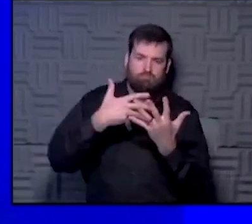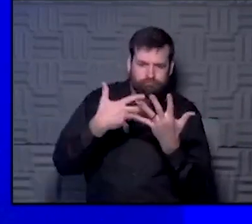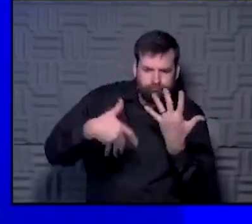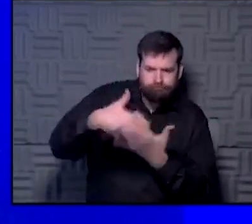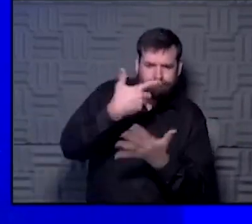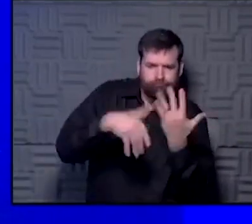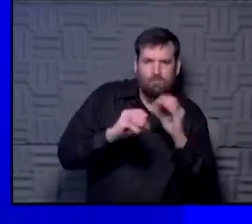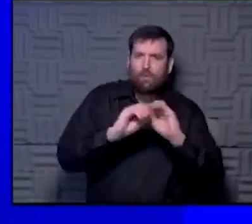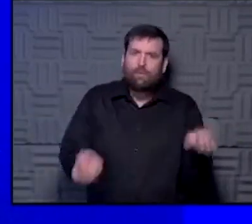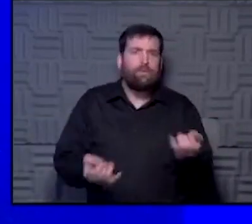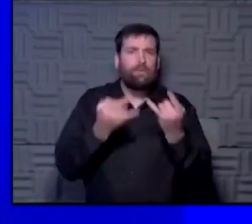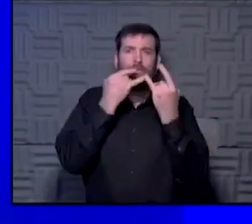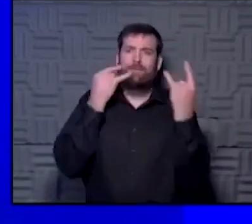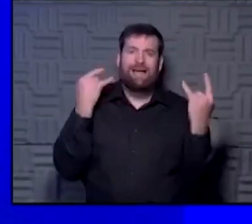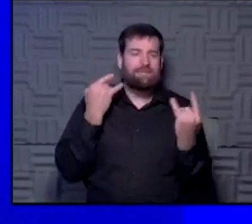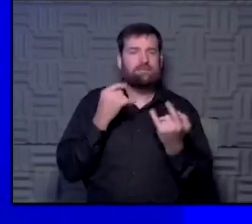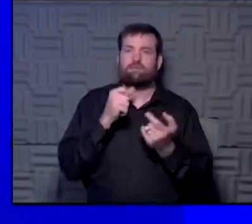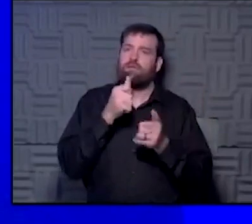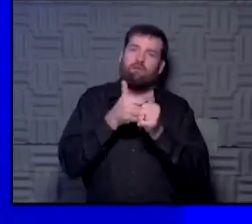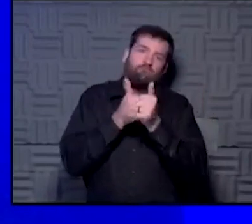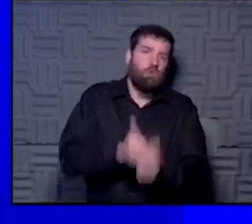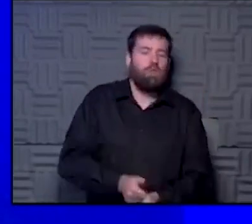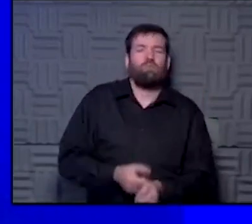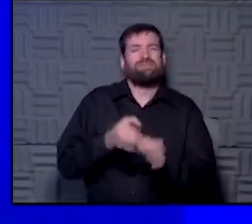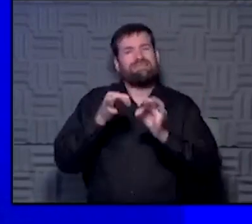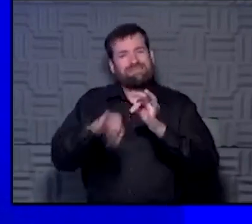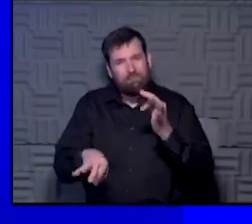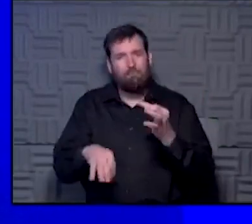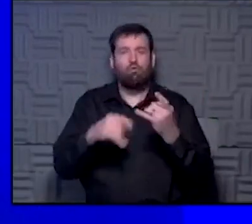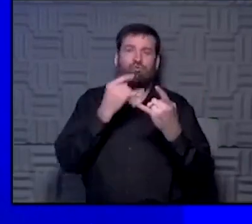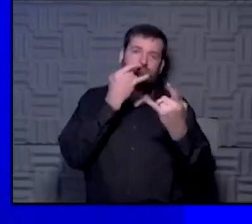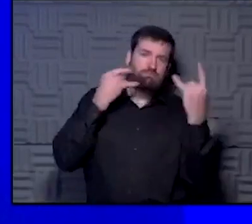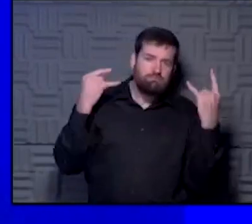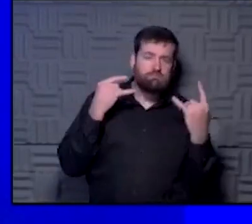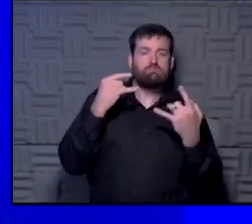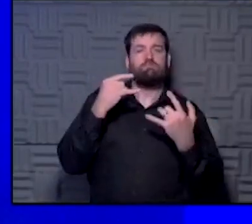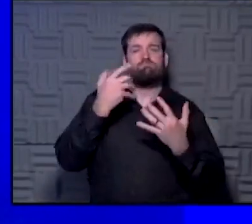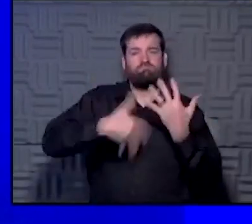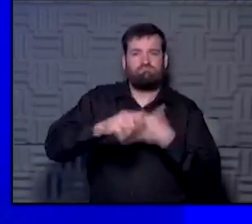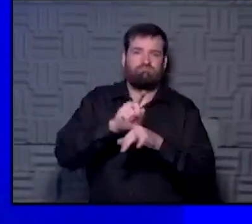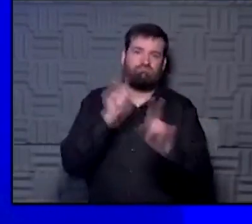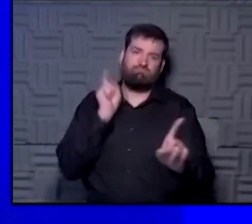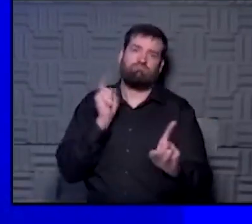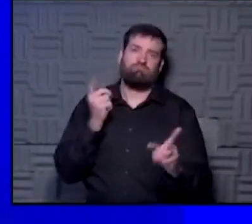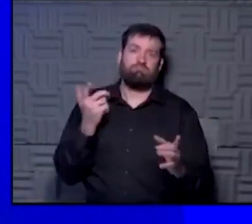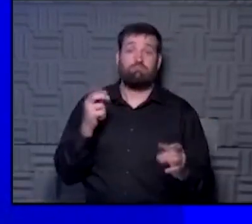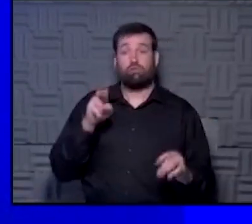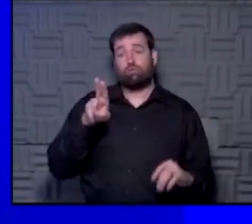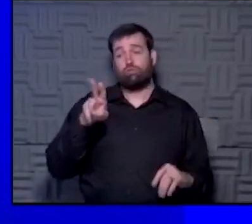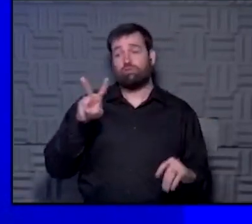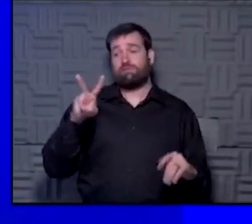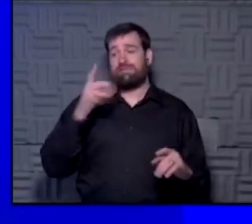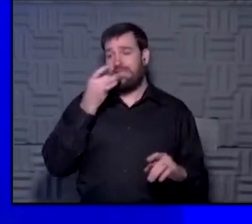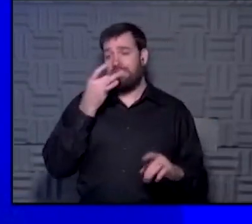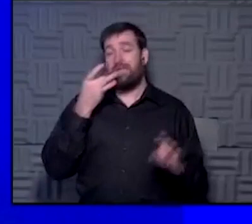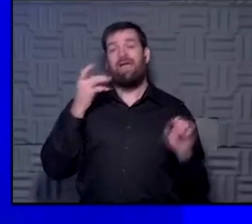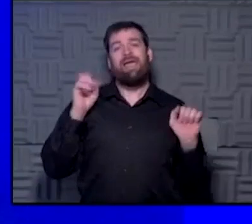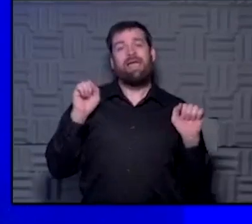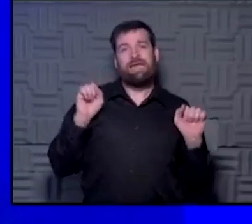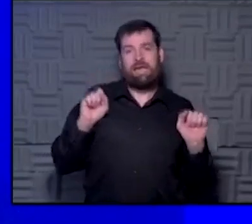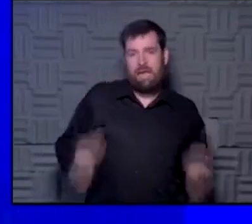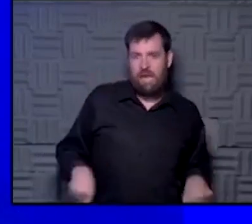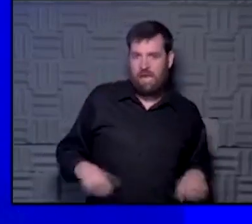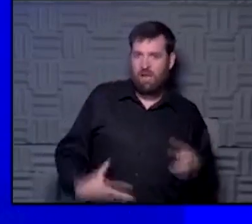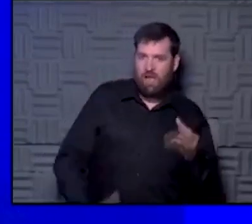together without masks, not adhering to those simple things of distancing and mask wearing. So UV light, it can be an